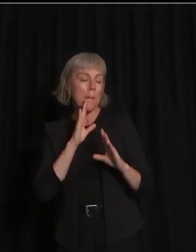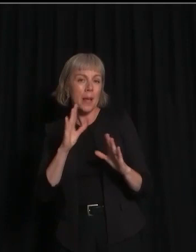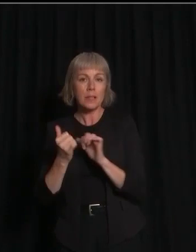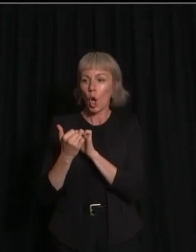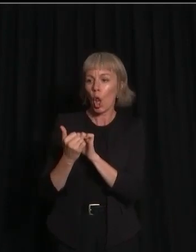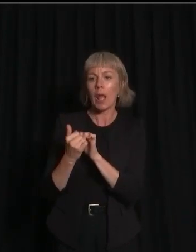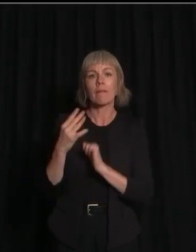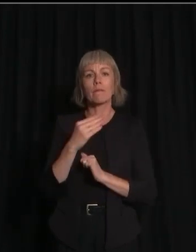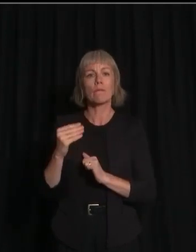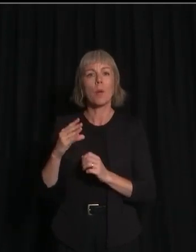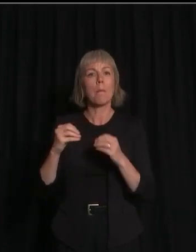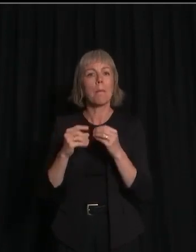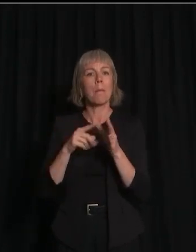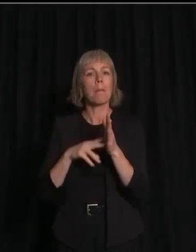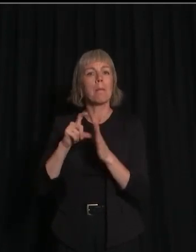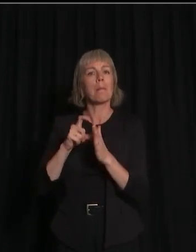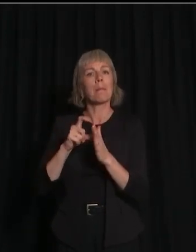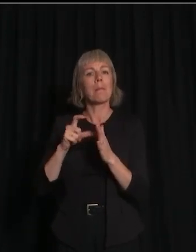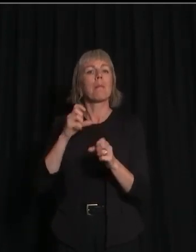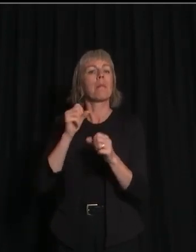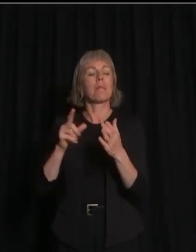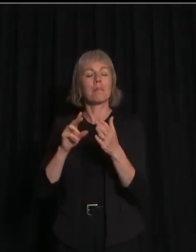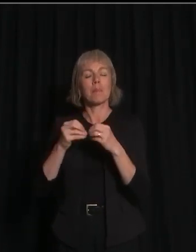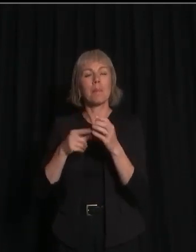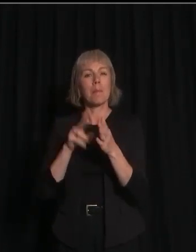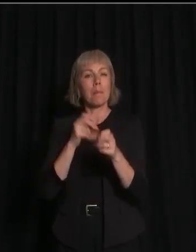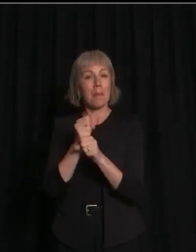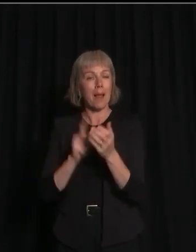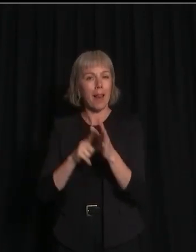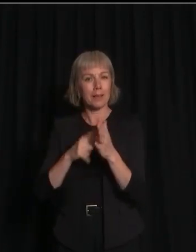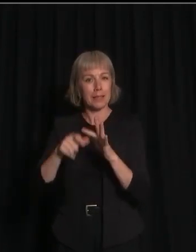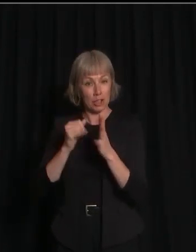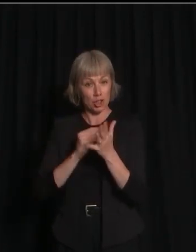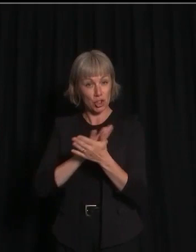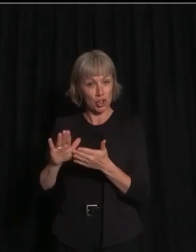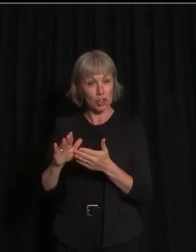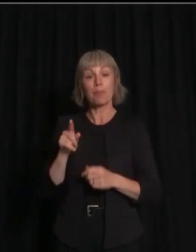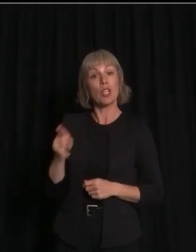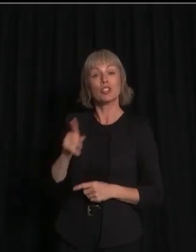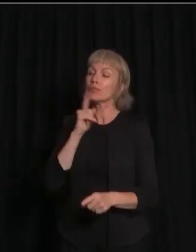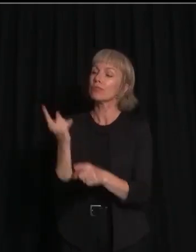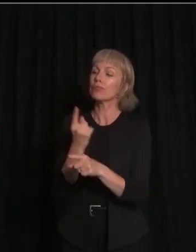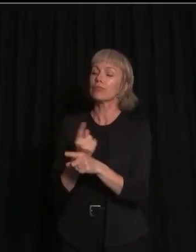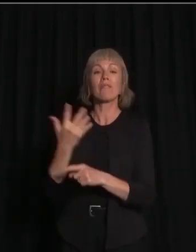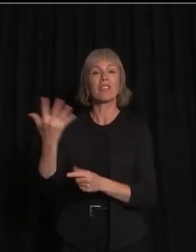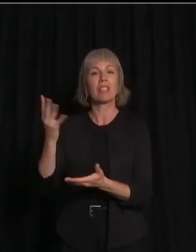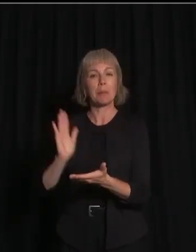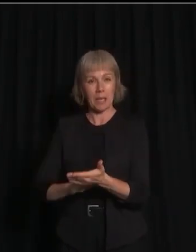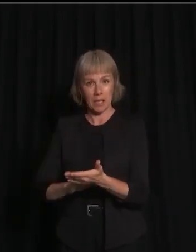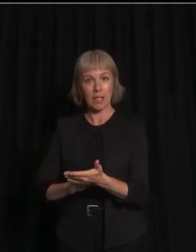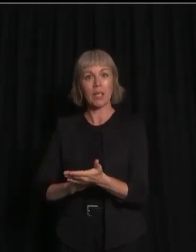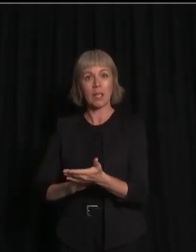Bangladesh, Dipa Mabubi Yasmin, she spoke for 15 minutes, and I am on this panel, and that is the entirety